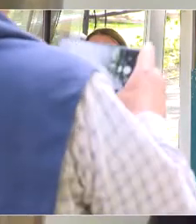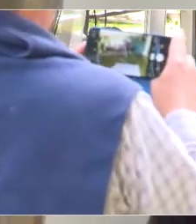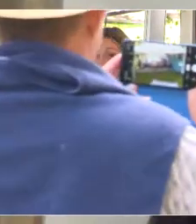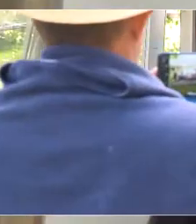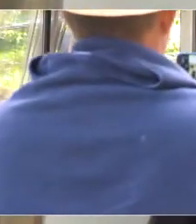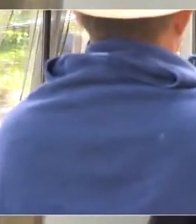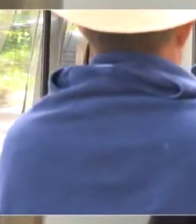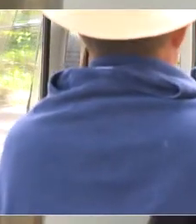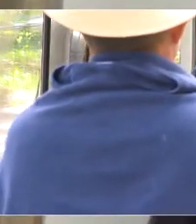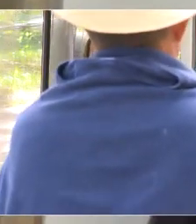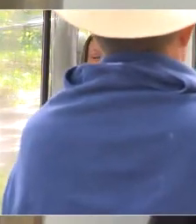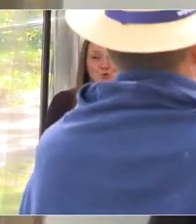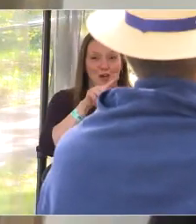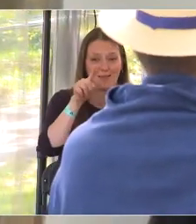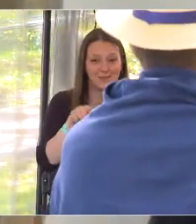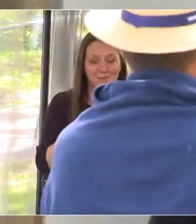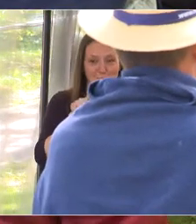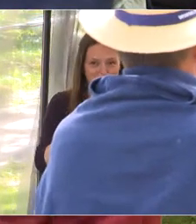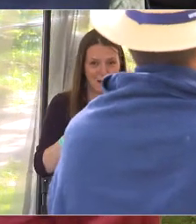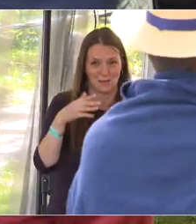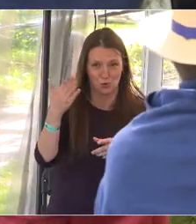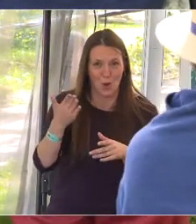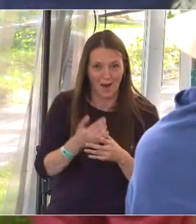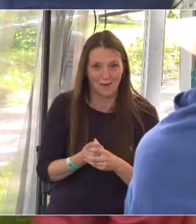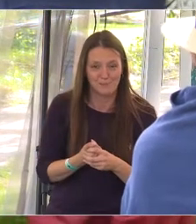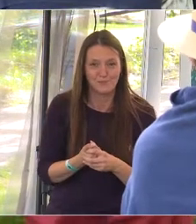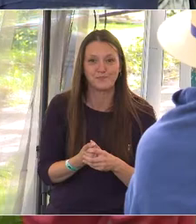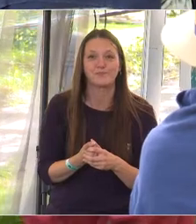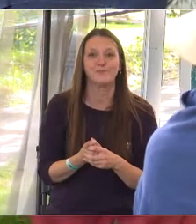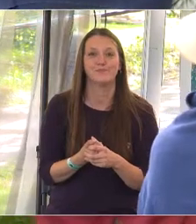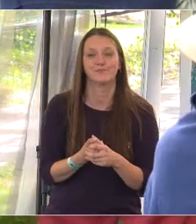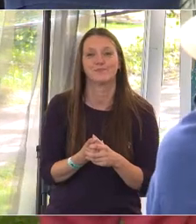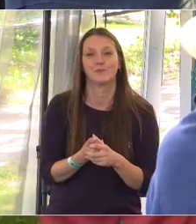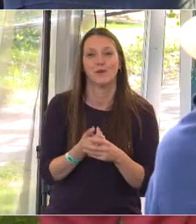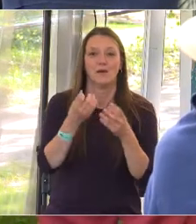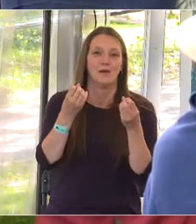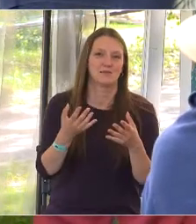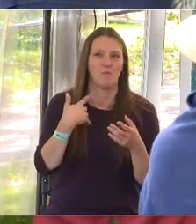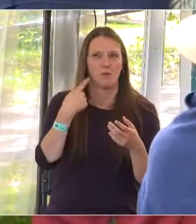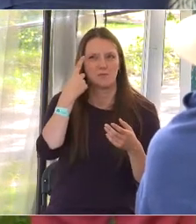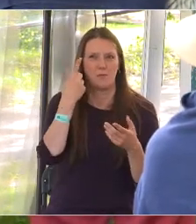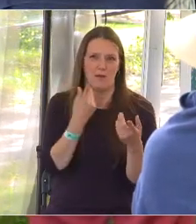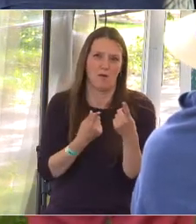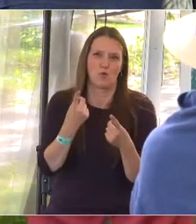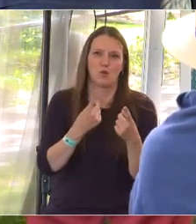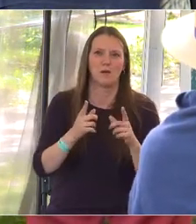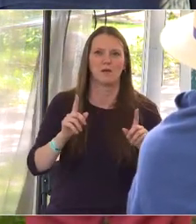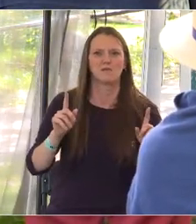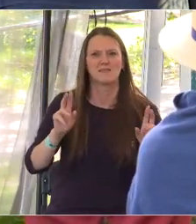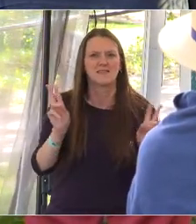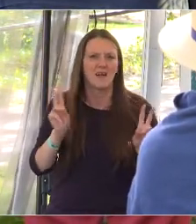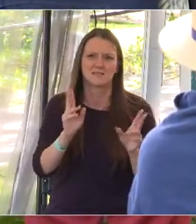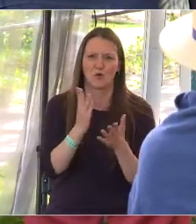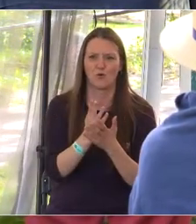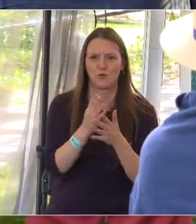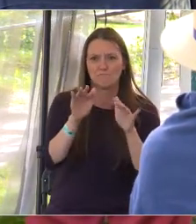let's just make a couple of things and just discuss what we're actually talking about. Who are the trolls